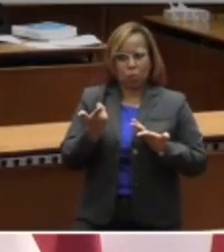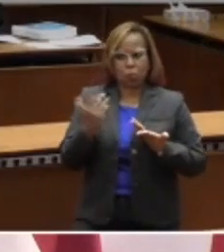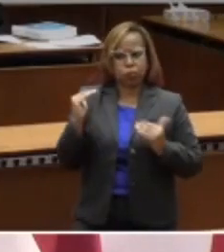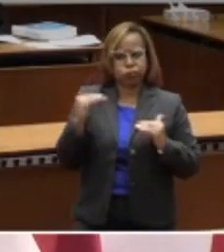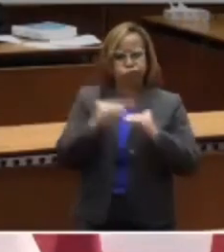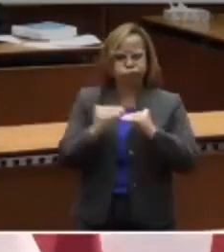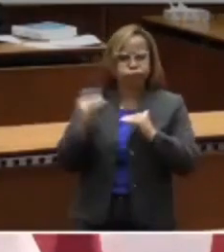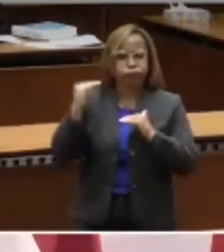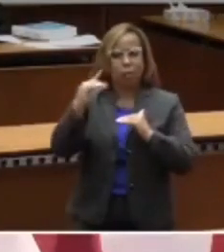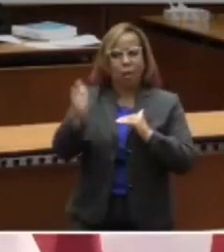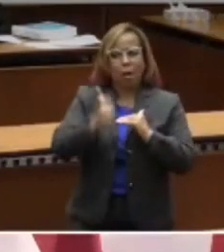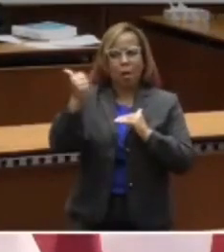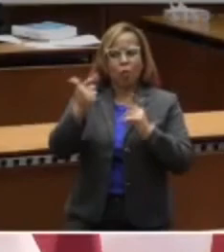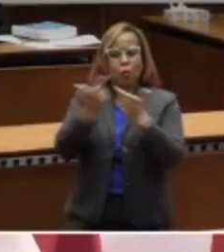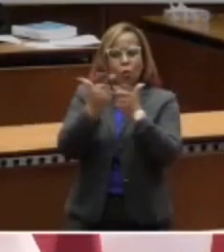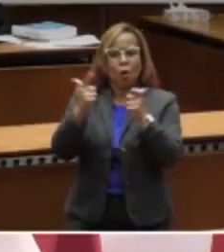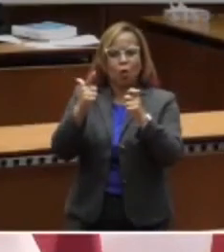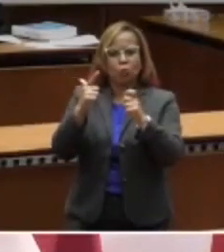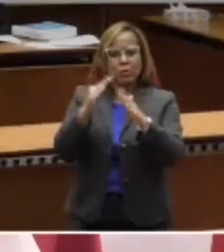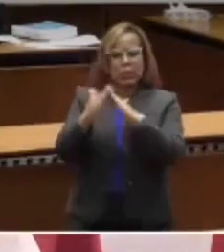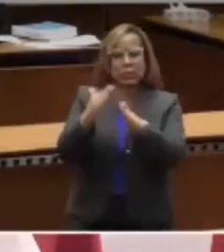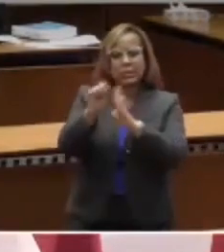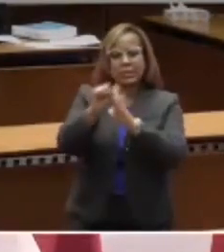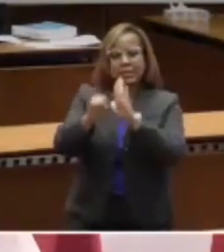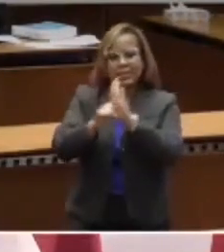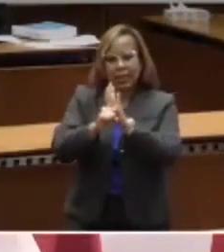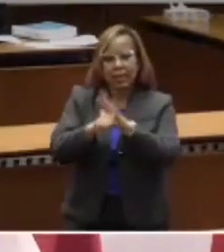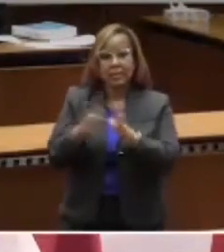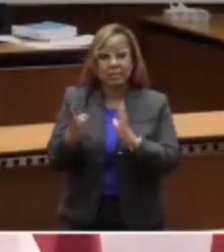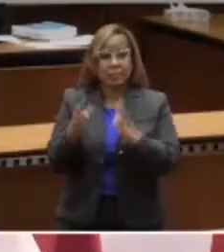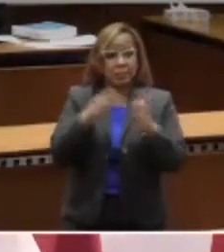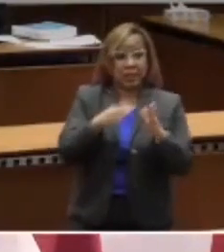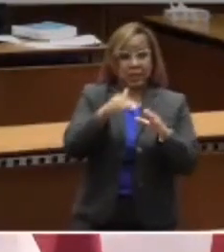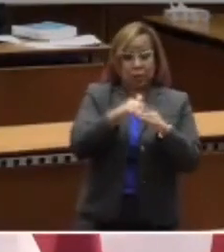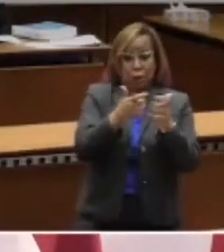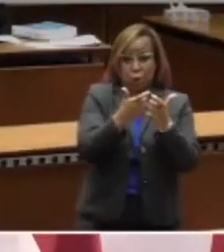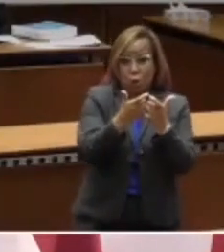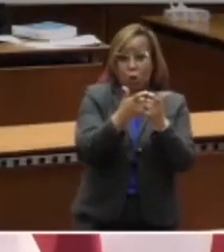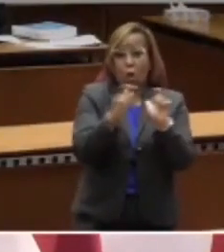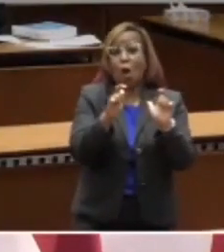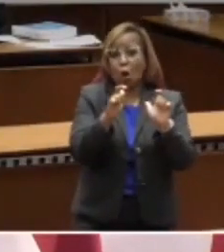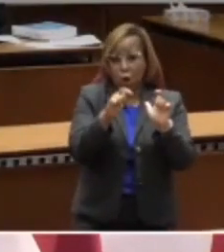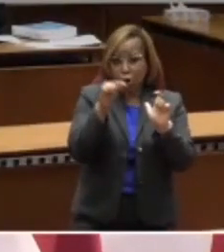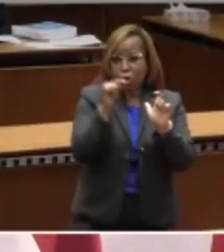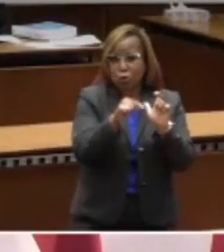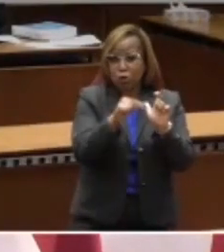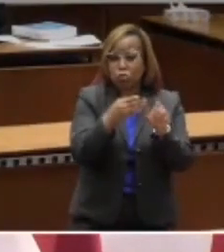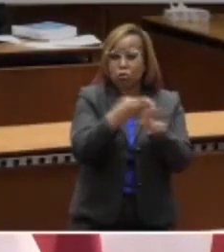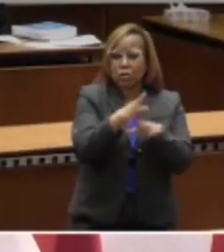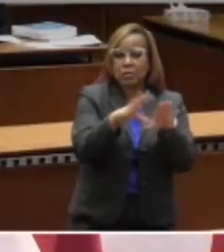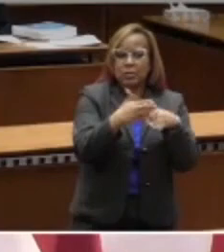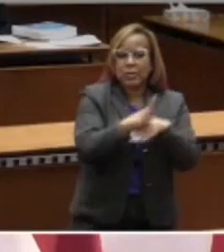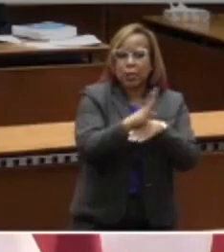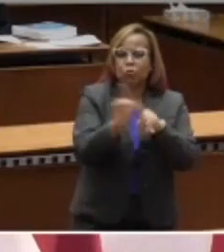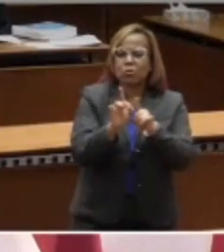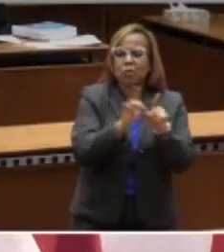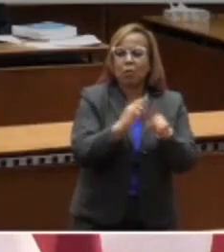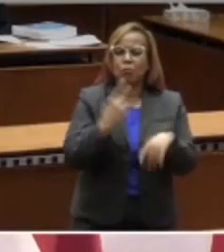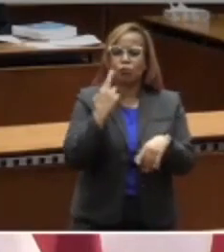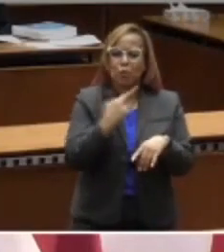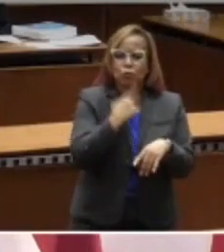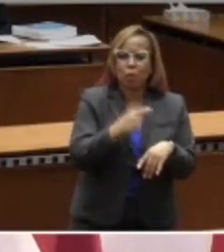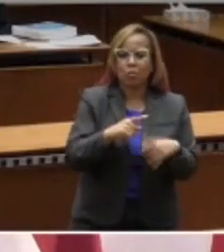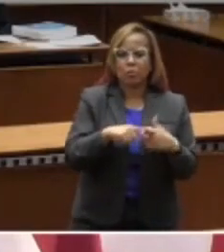other large cities and states, both in the aggregate and in the large telltale sectors like restaurants and